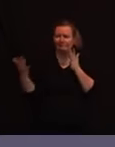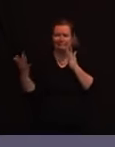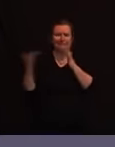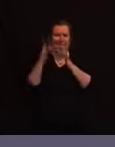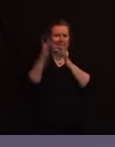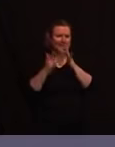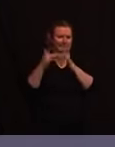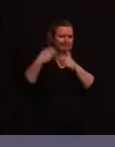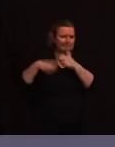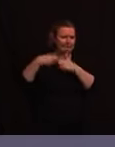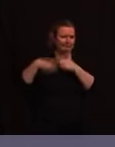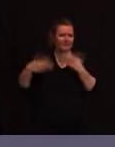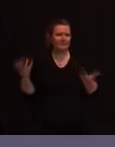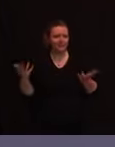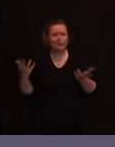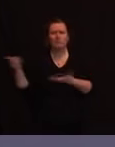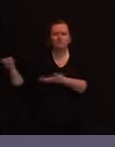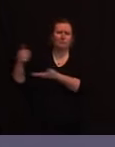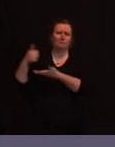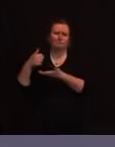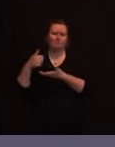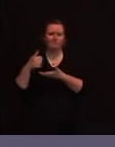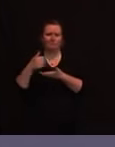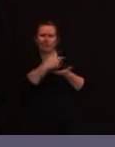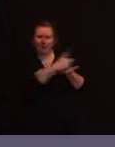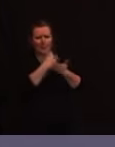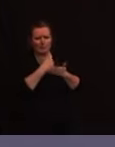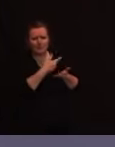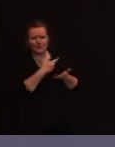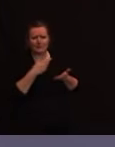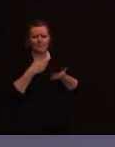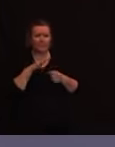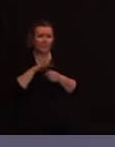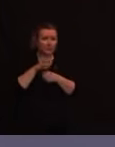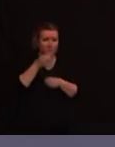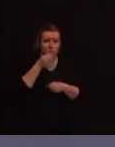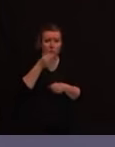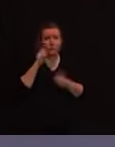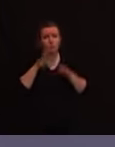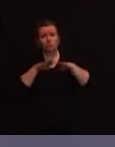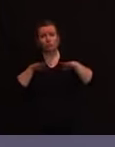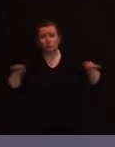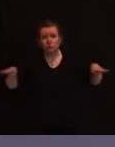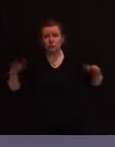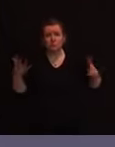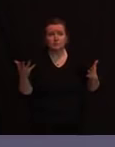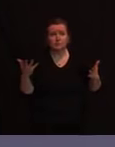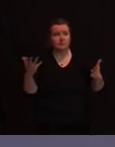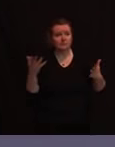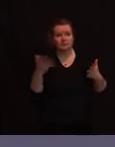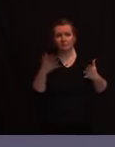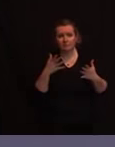on getting a readout of food insecure kids and communities and families.